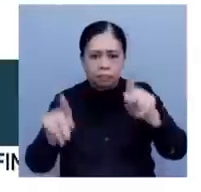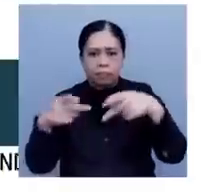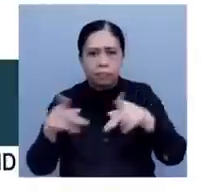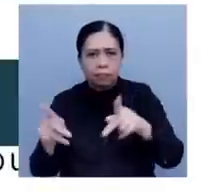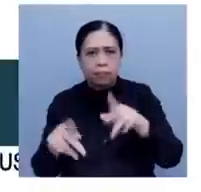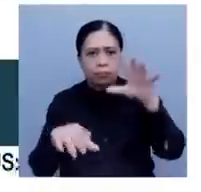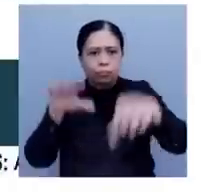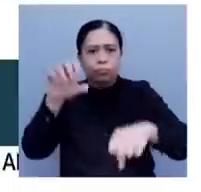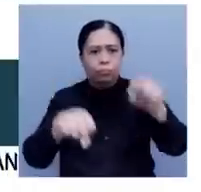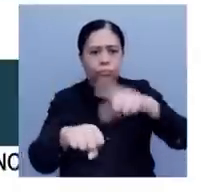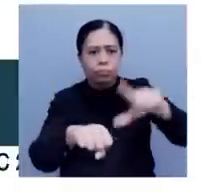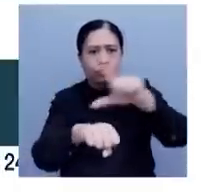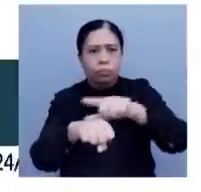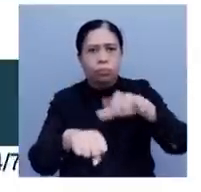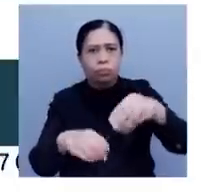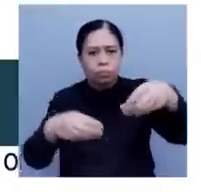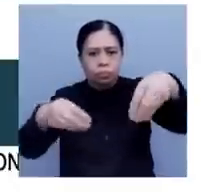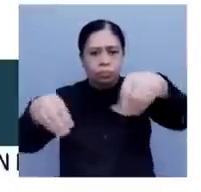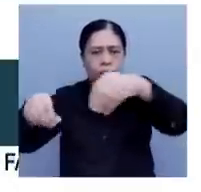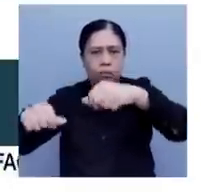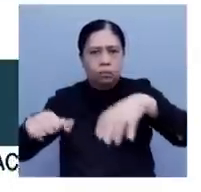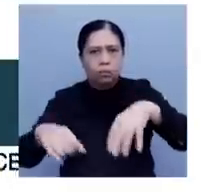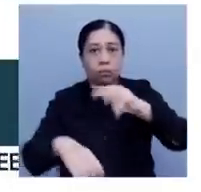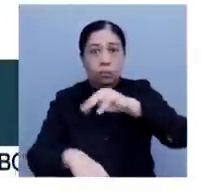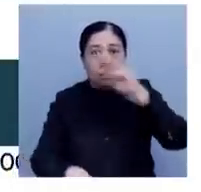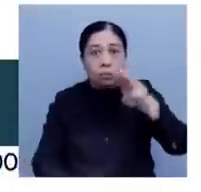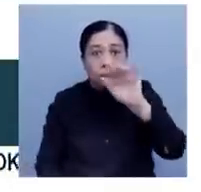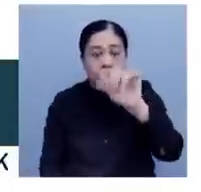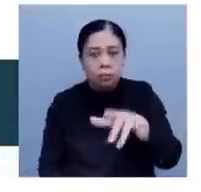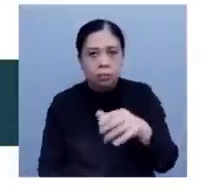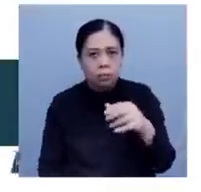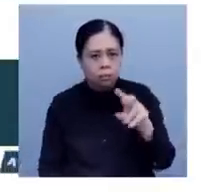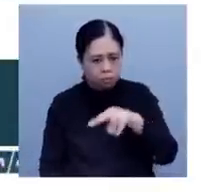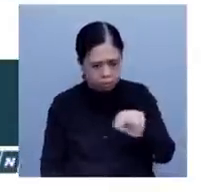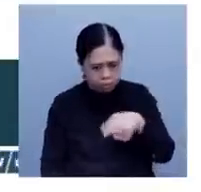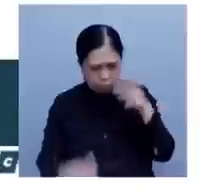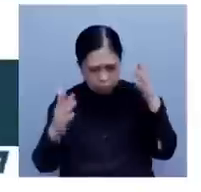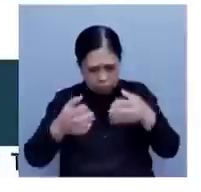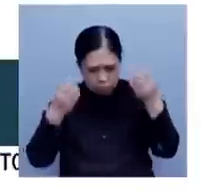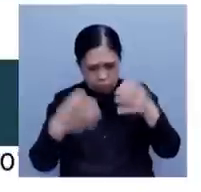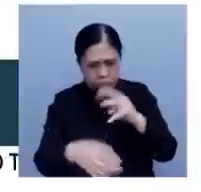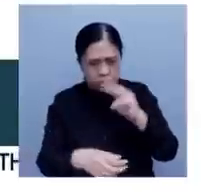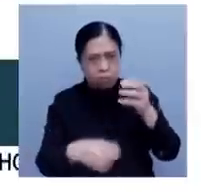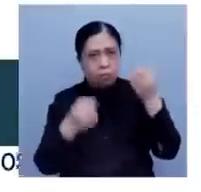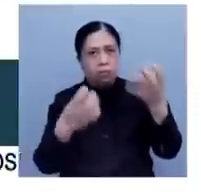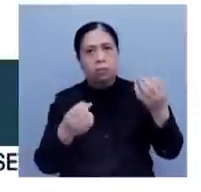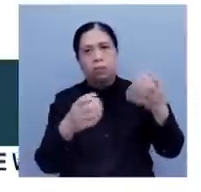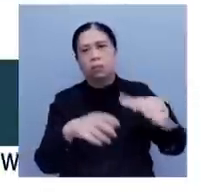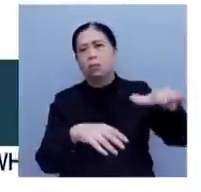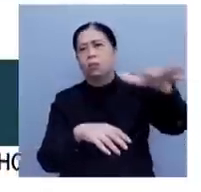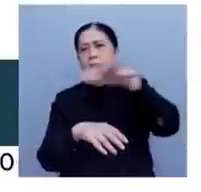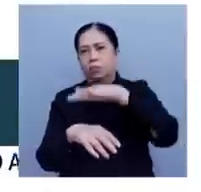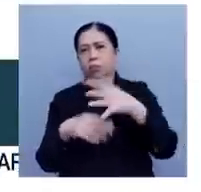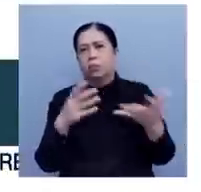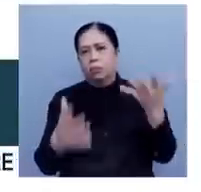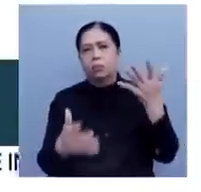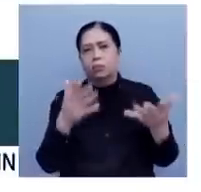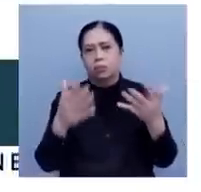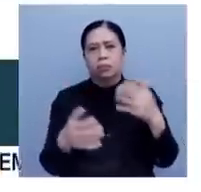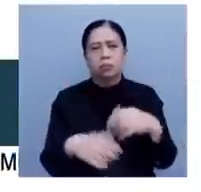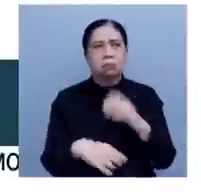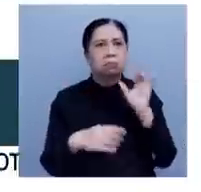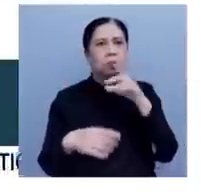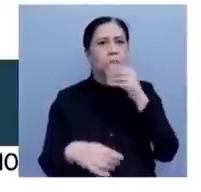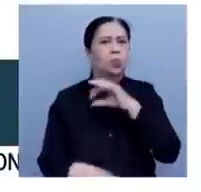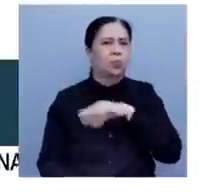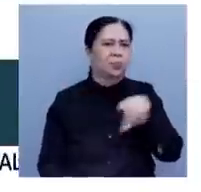permits in the Manila Bay area alone? In the whole country, siguro, daan-daan na yan. Mm. And walang nakikinabang